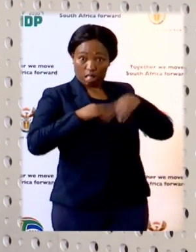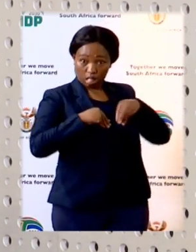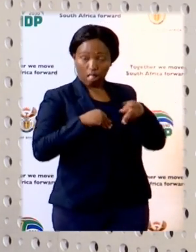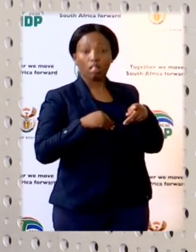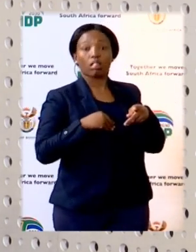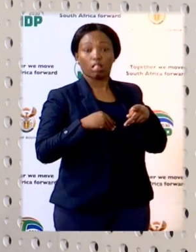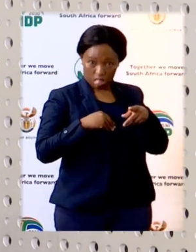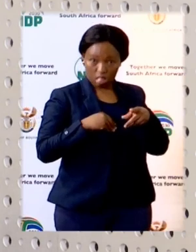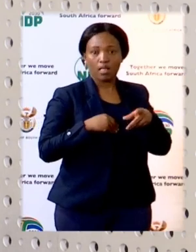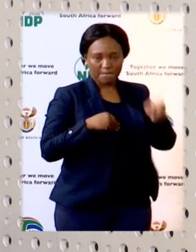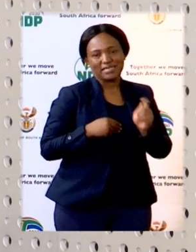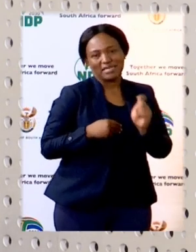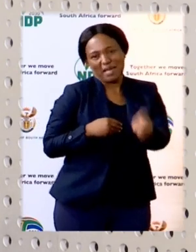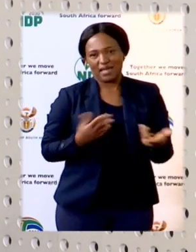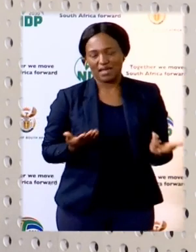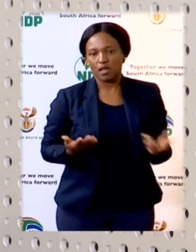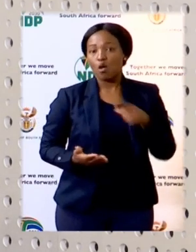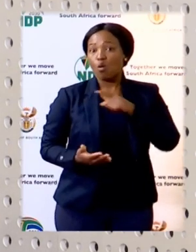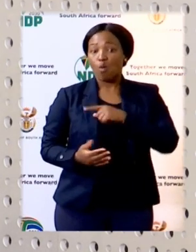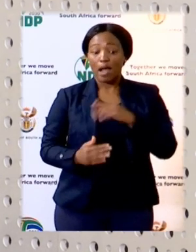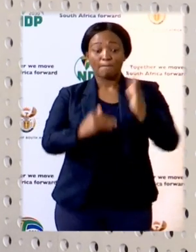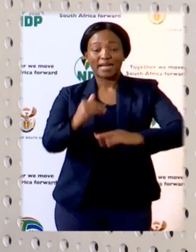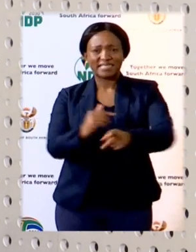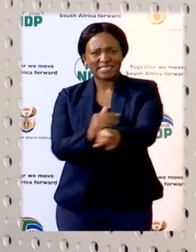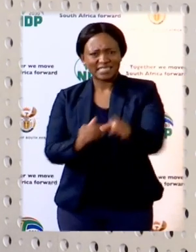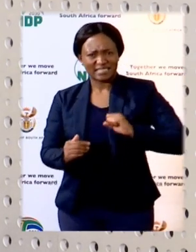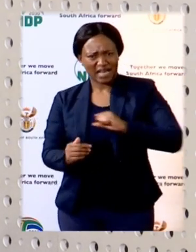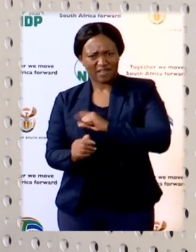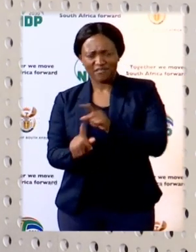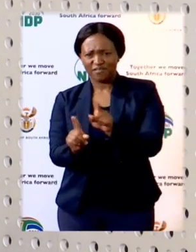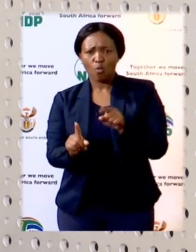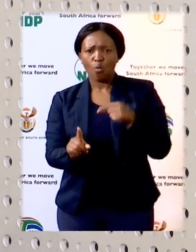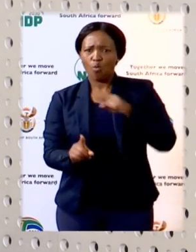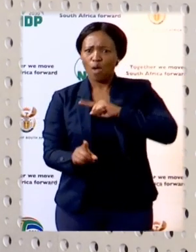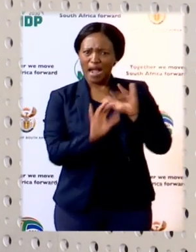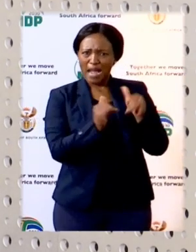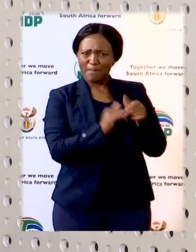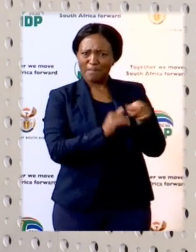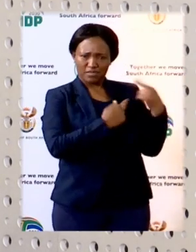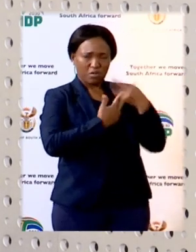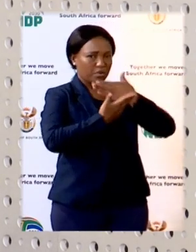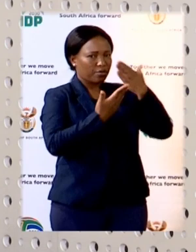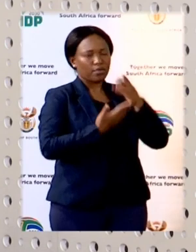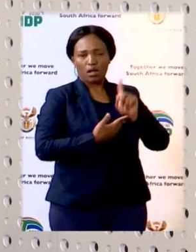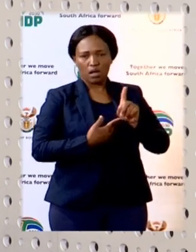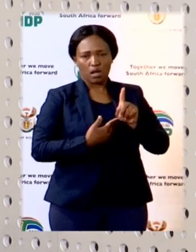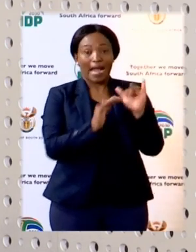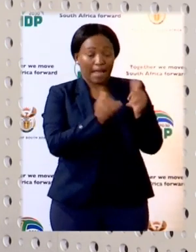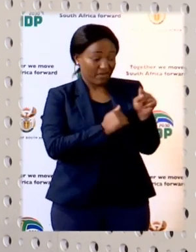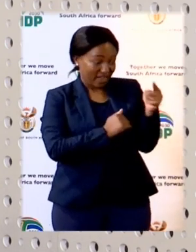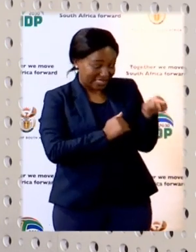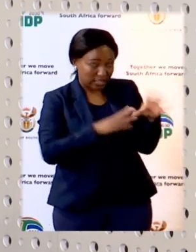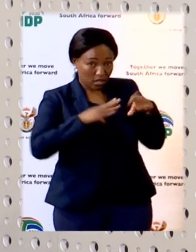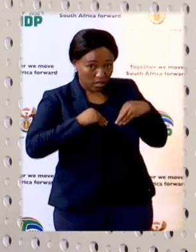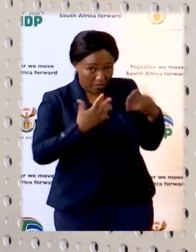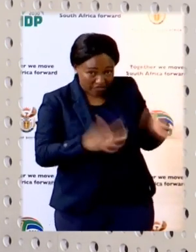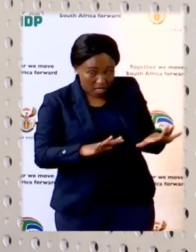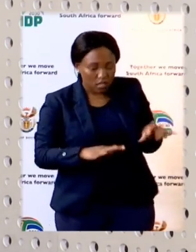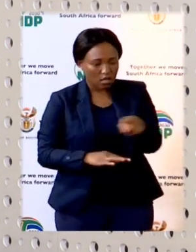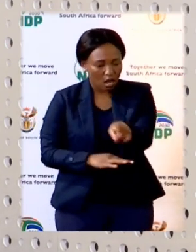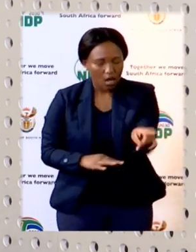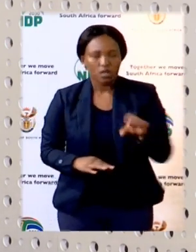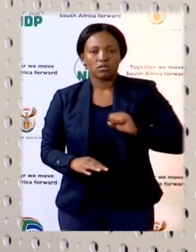workers because of sometimes irresponsible employers. That's what we are saying. And if they